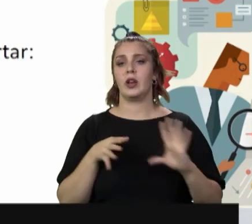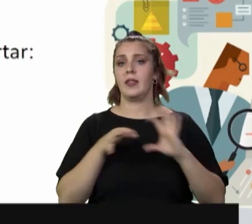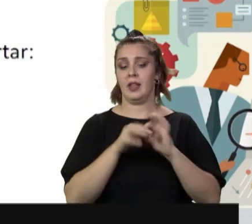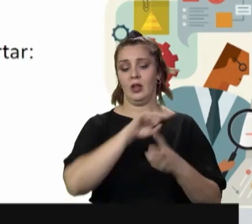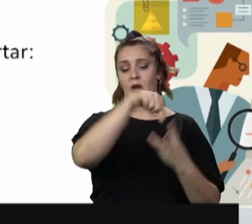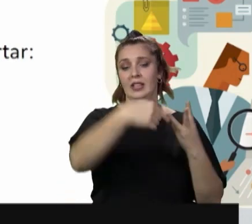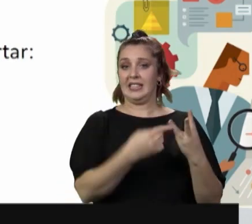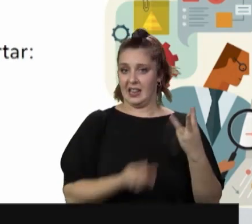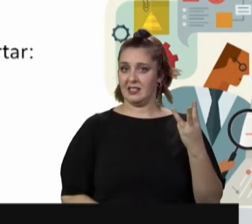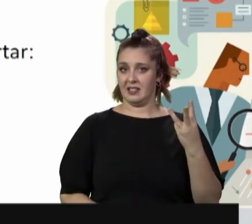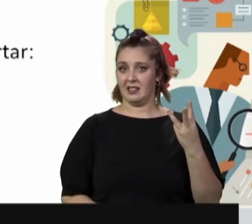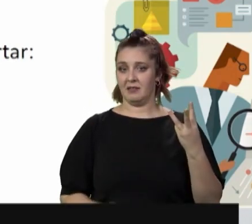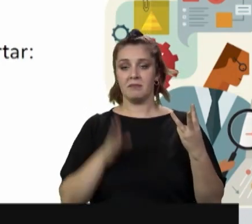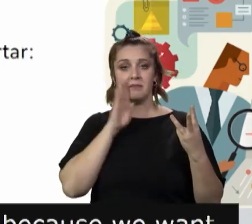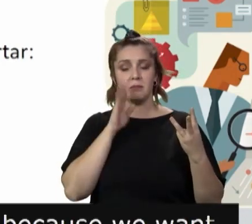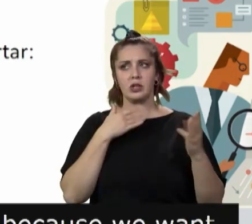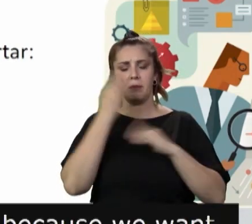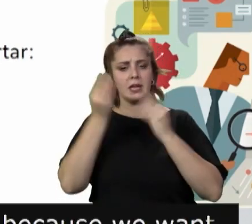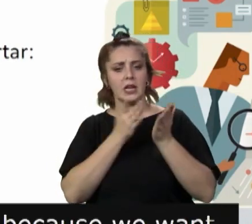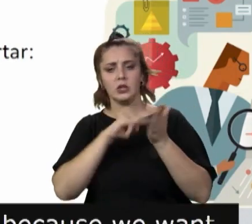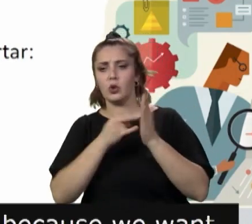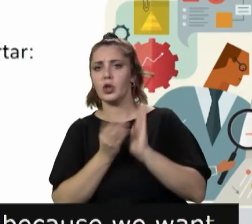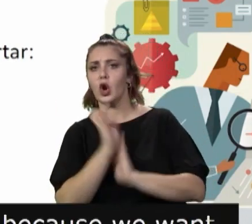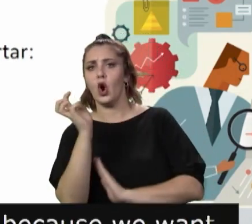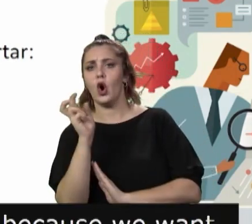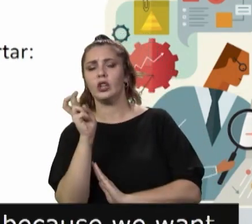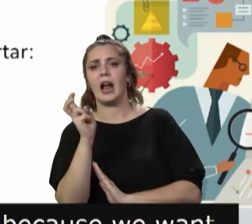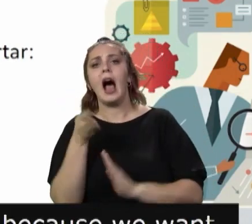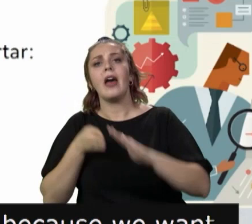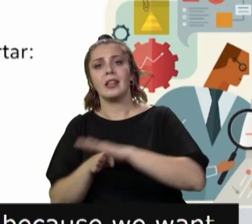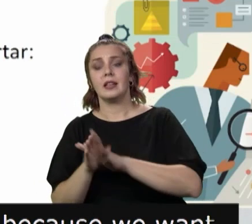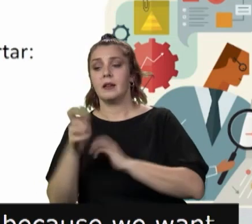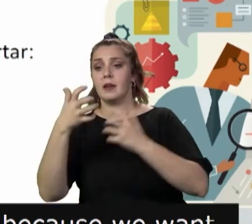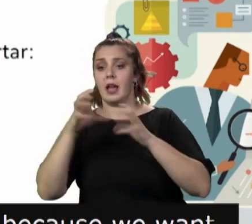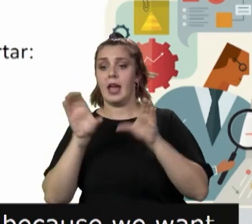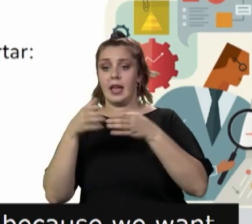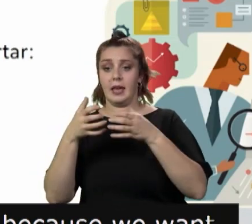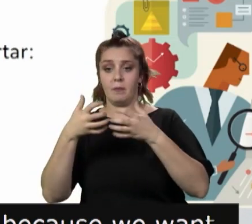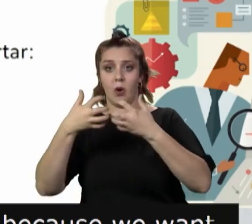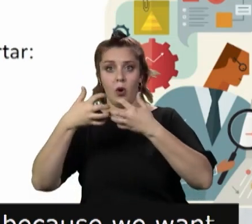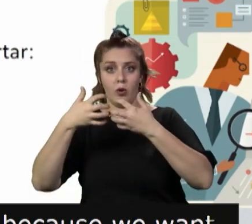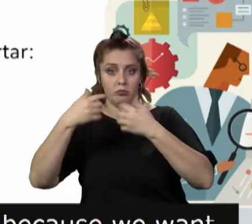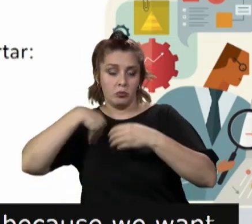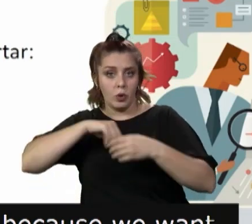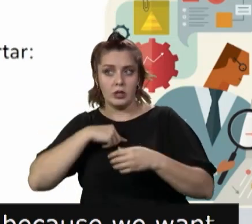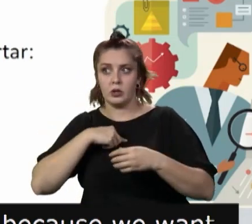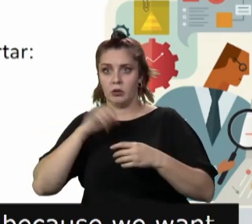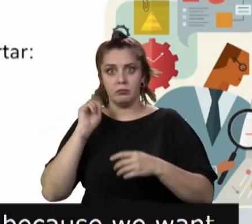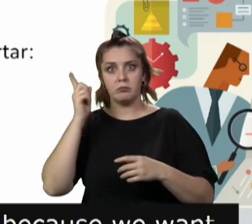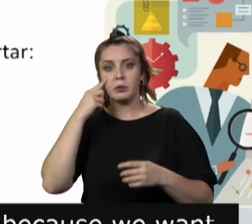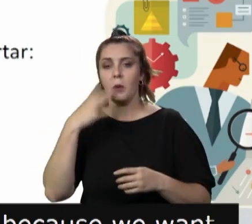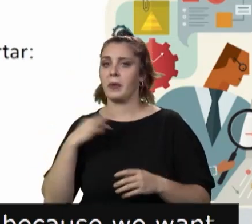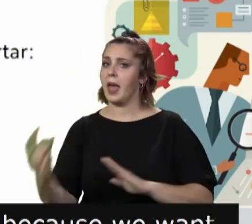find solutions that help people with disabilities. If you think there's another accessible technology solution that